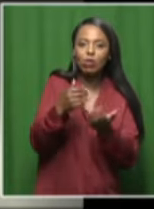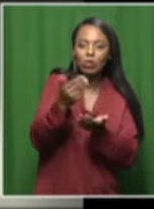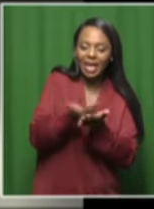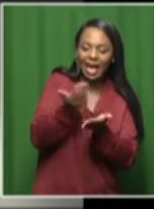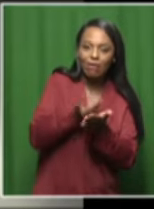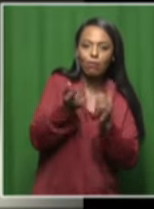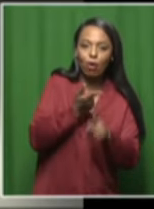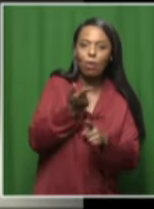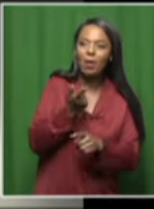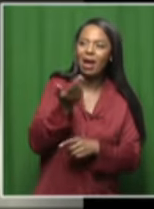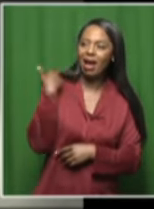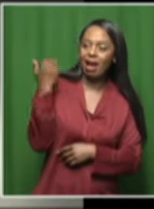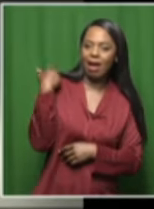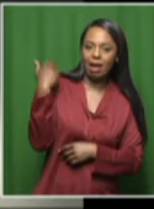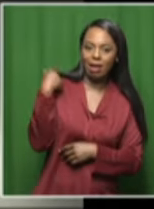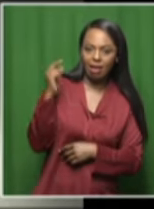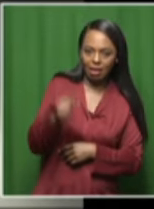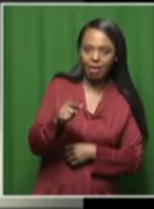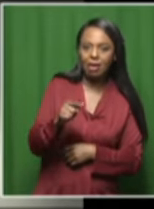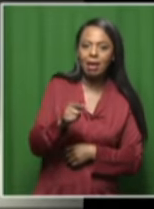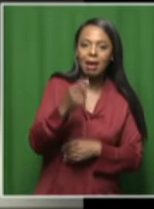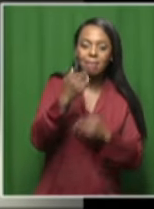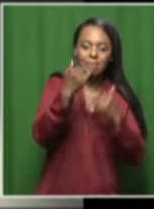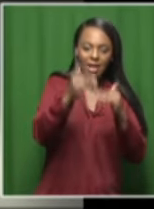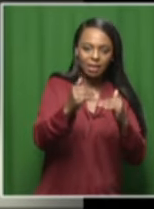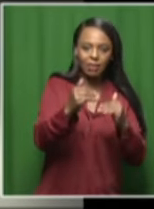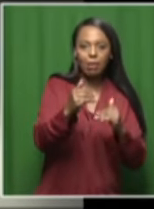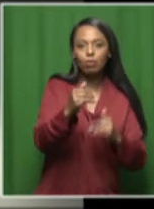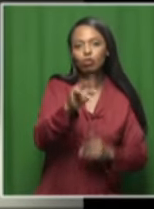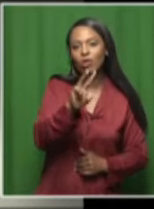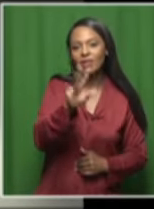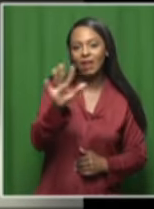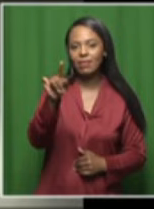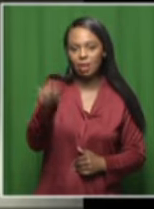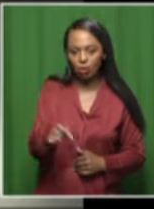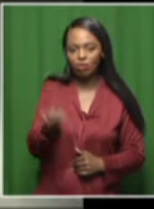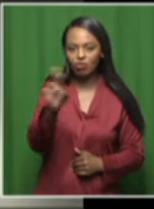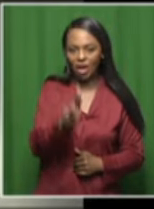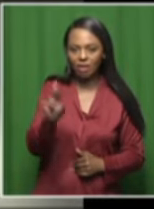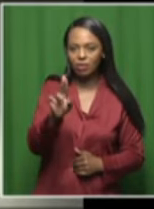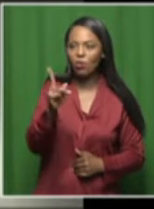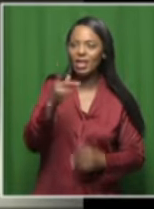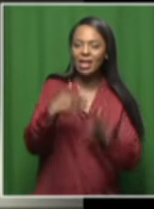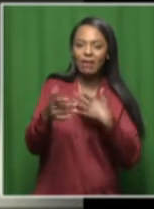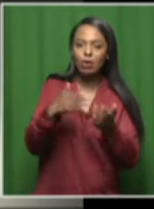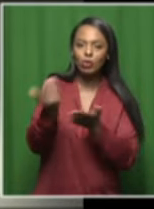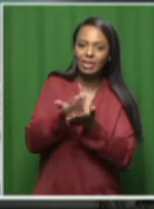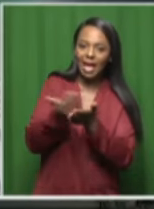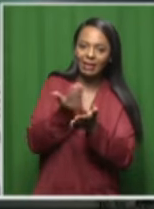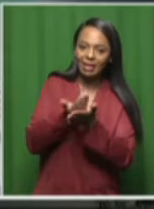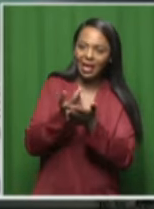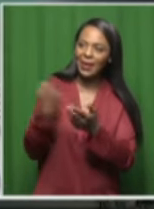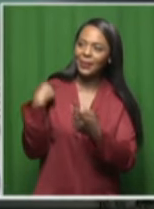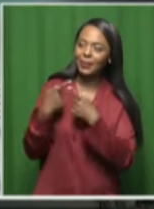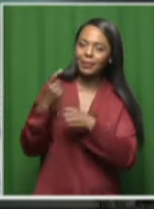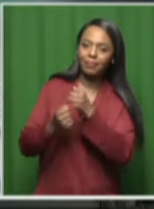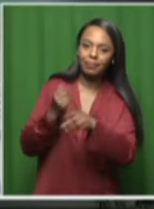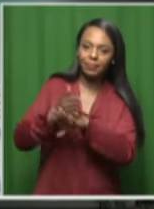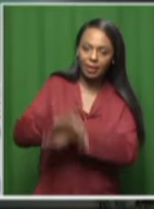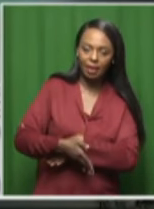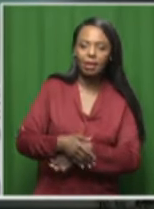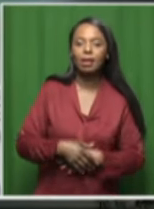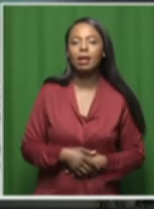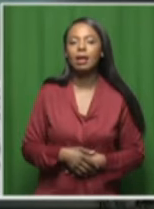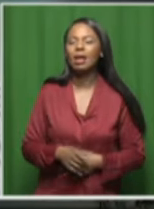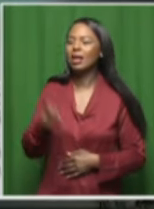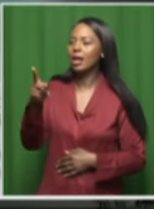your previous savings. And that's at a maximum of, I think it's 25,000 or something like that, possibly more. Okay. Let's talk tax on that,